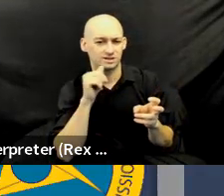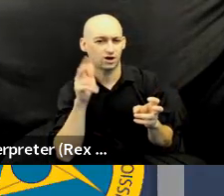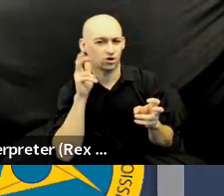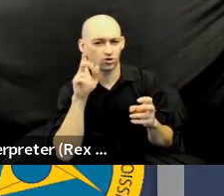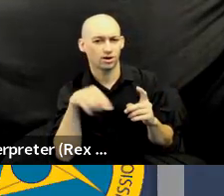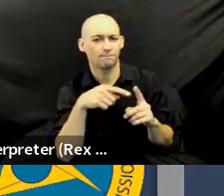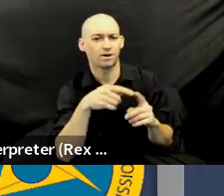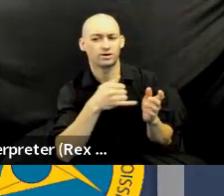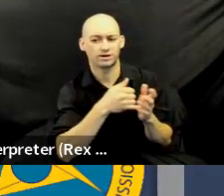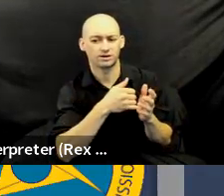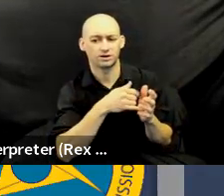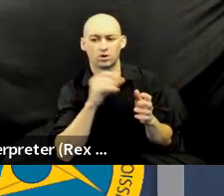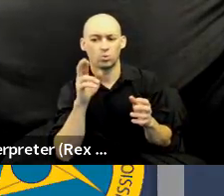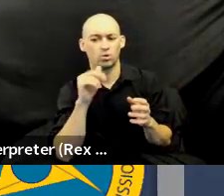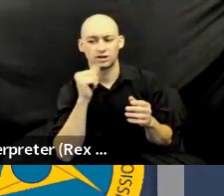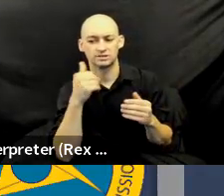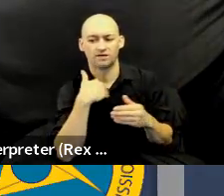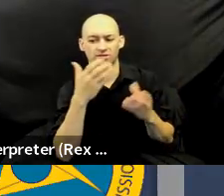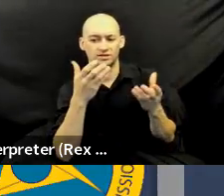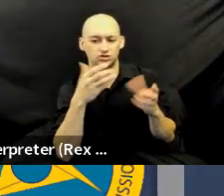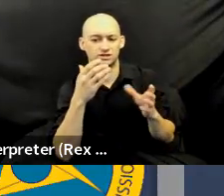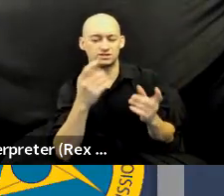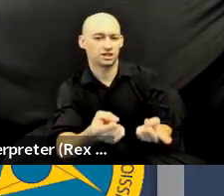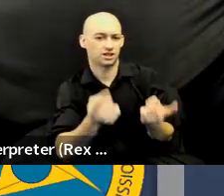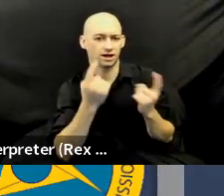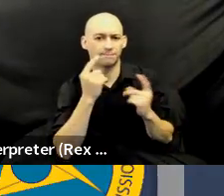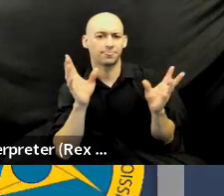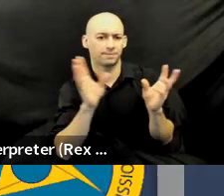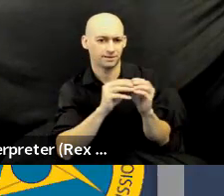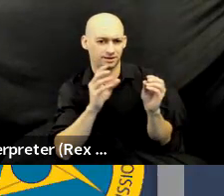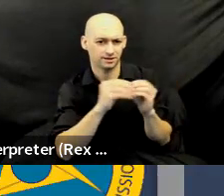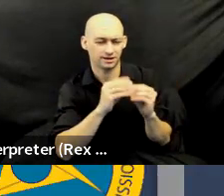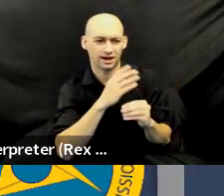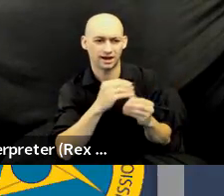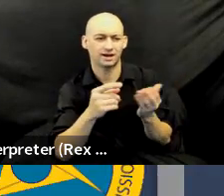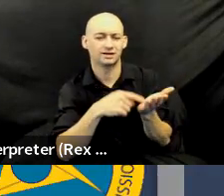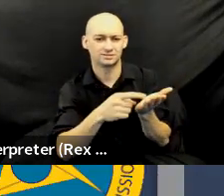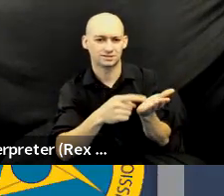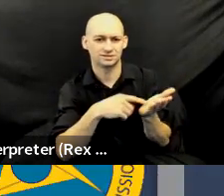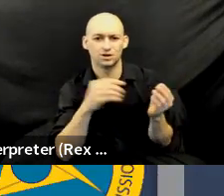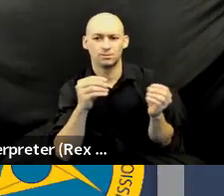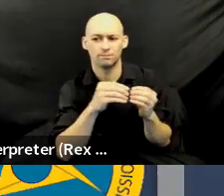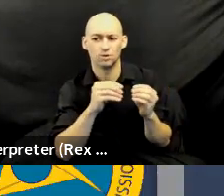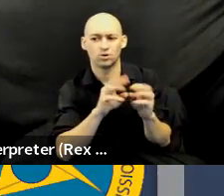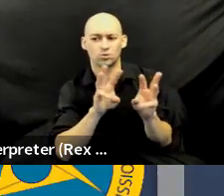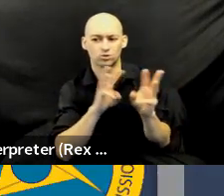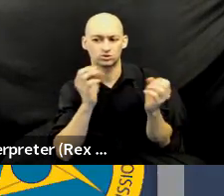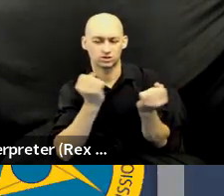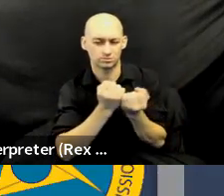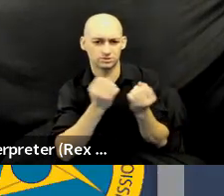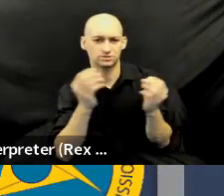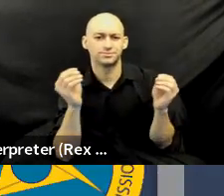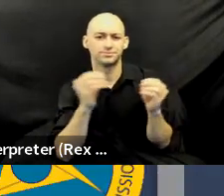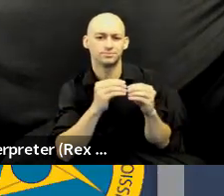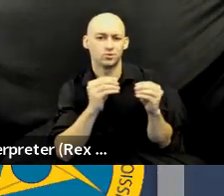or those who don't have the chance to come to these meetings and talk about it. More workshops,